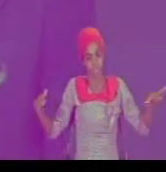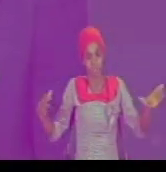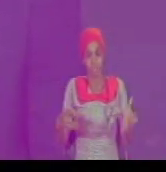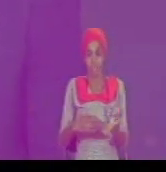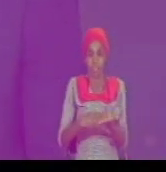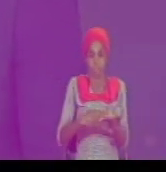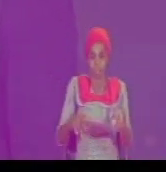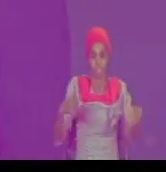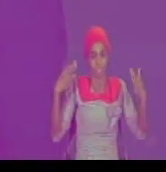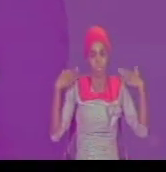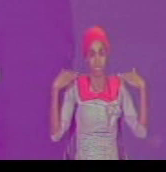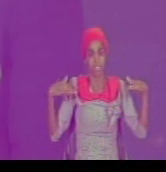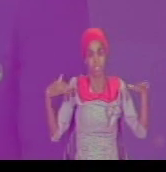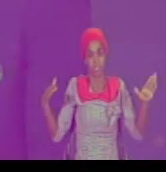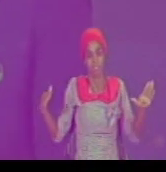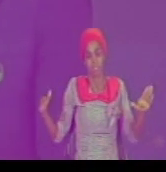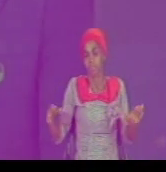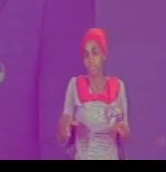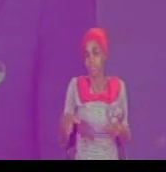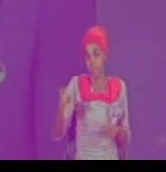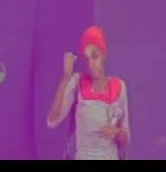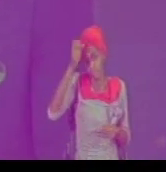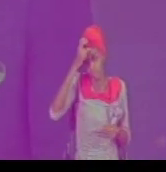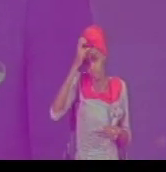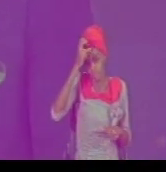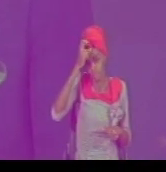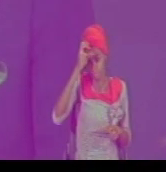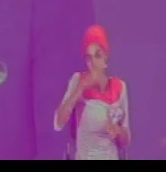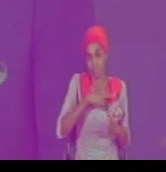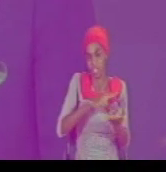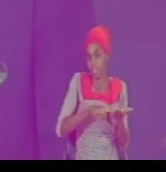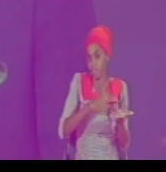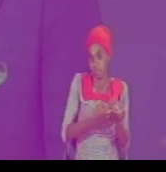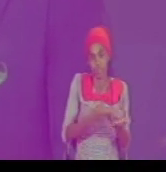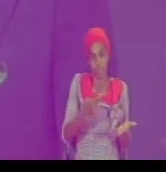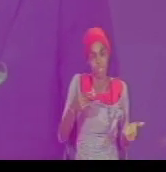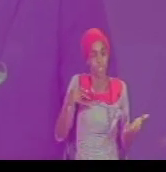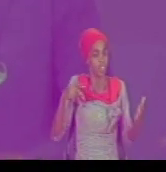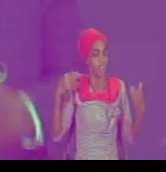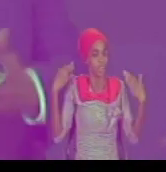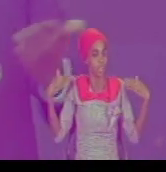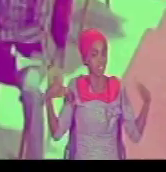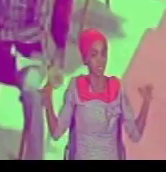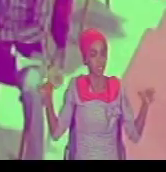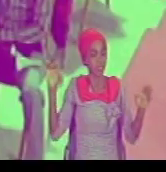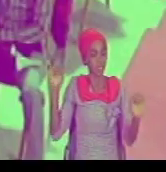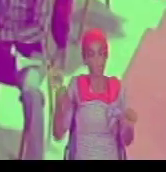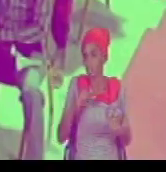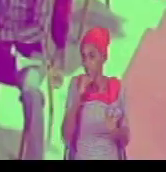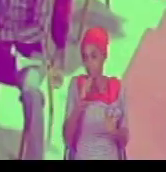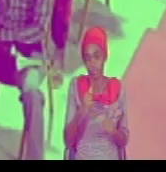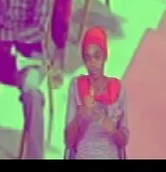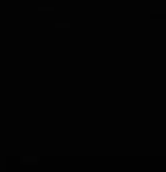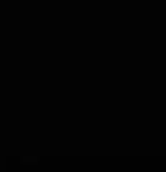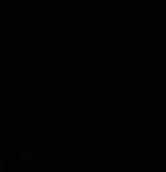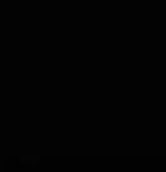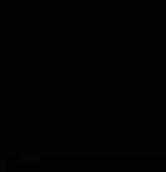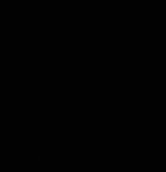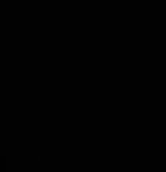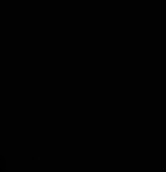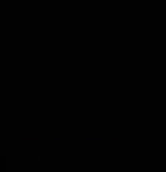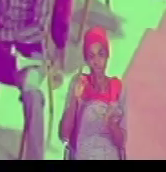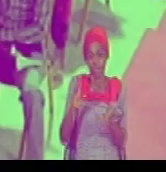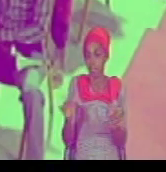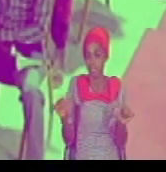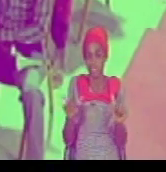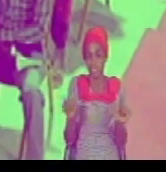cannot praise God, and the thought of the angels that followed him cannot praise God. The same thing with us. If